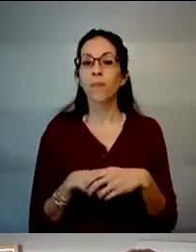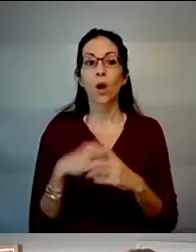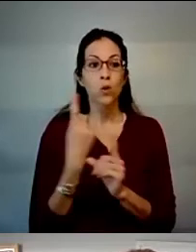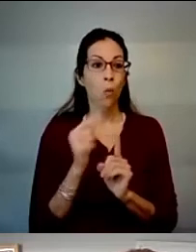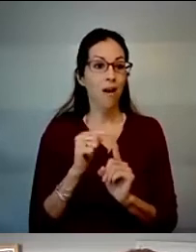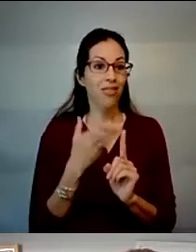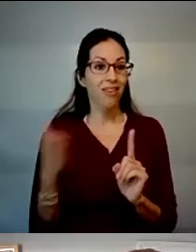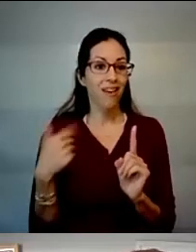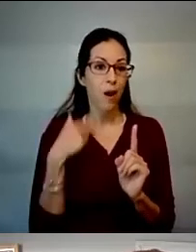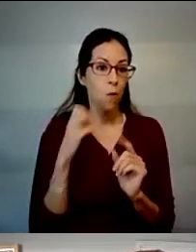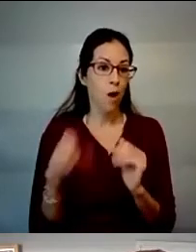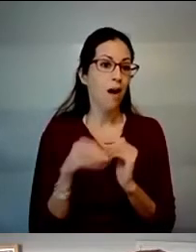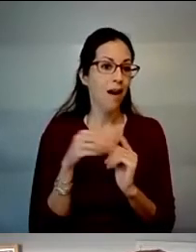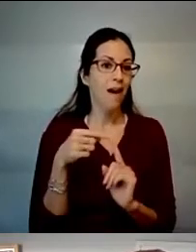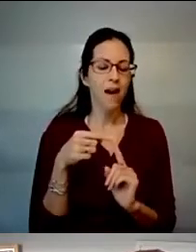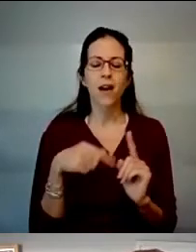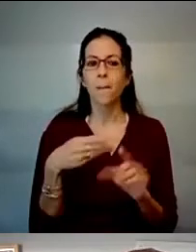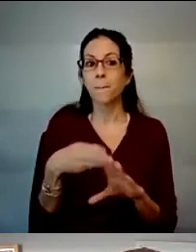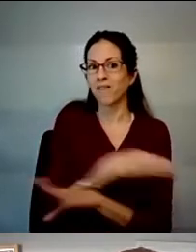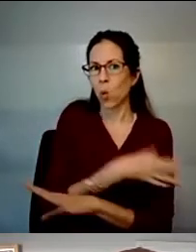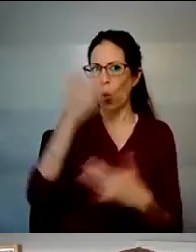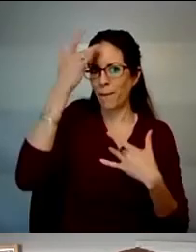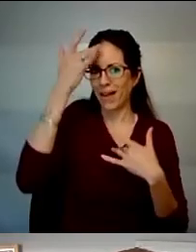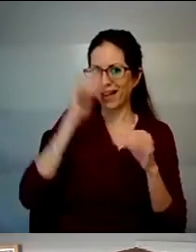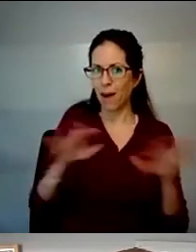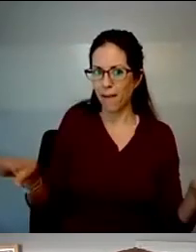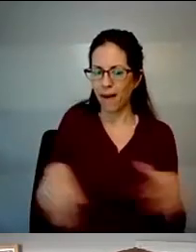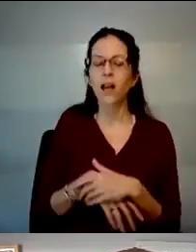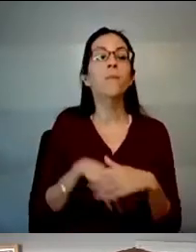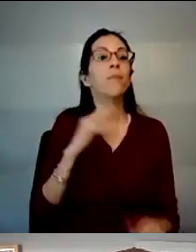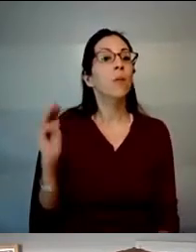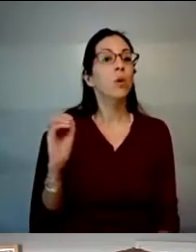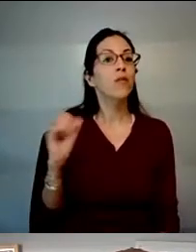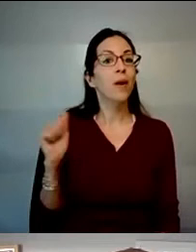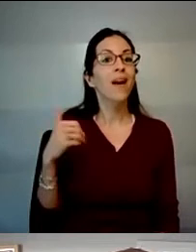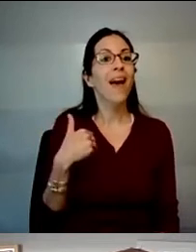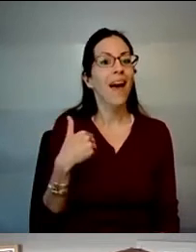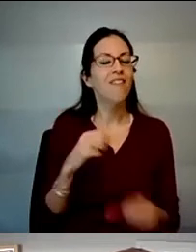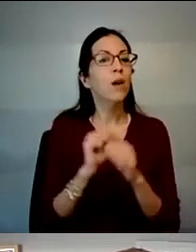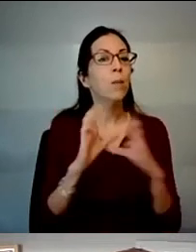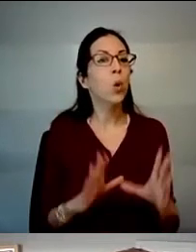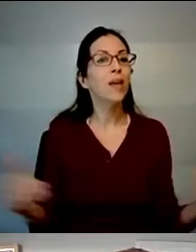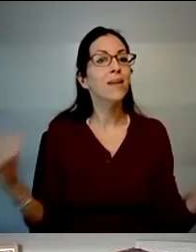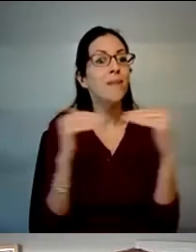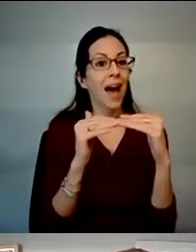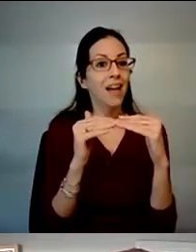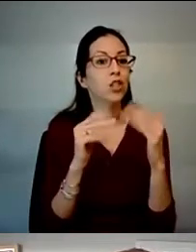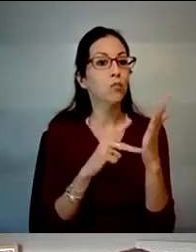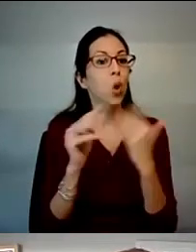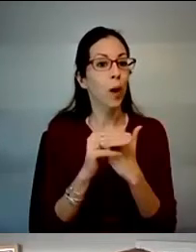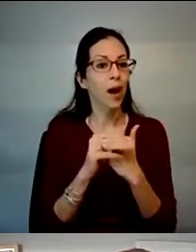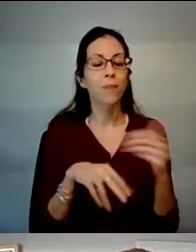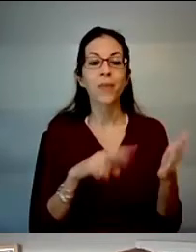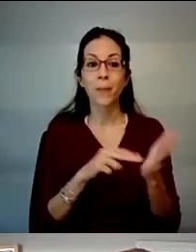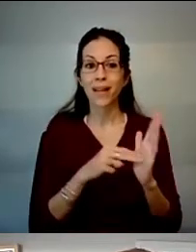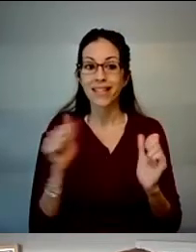previous to the pandemic, Mutual of America had a employee matching program, which basically meant that any employee Mutual